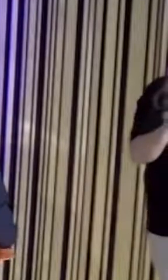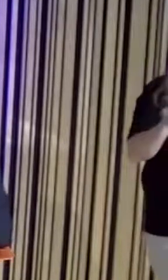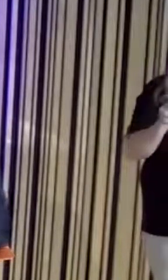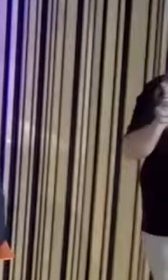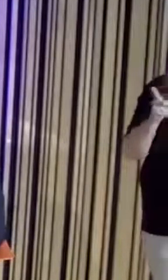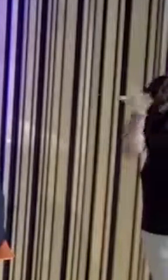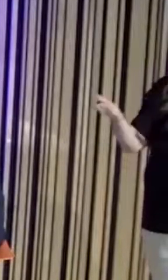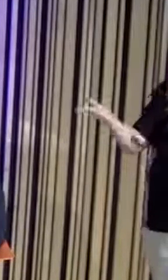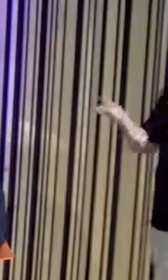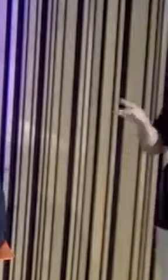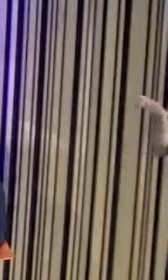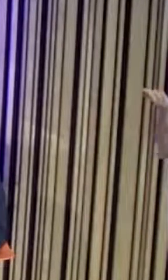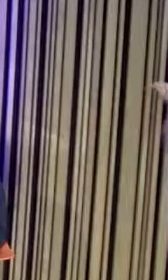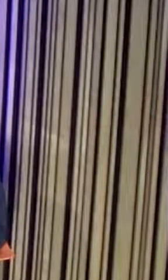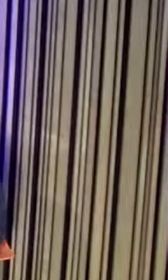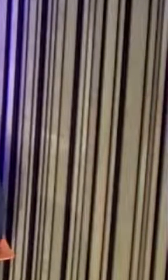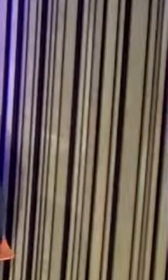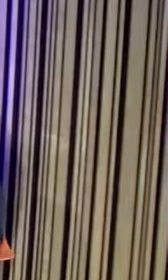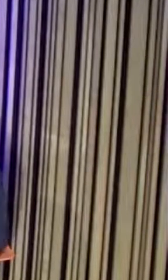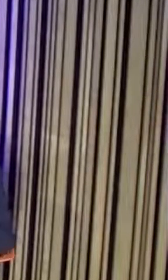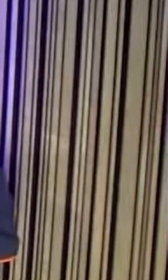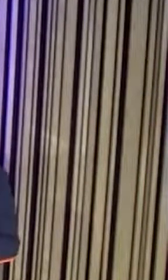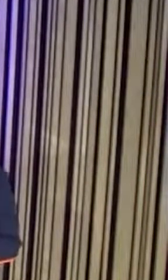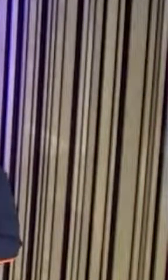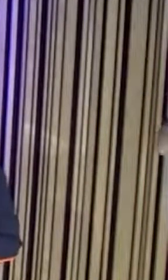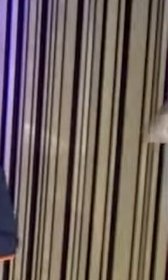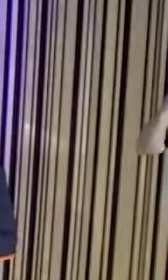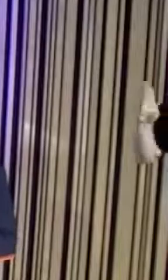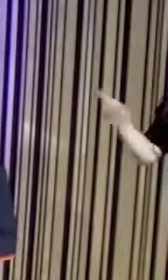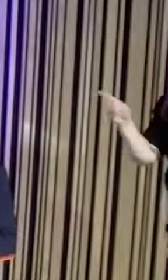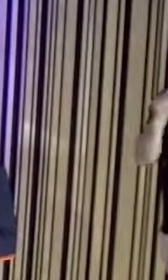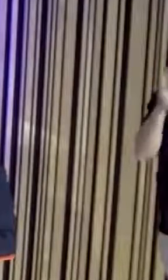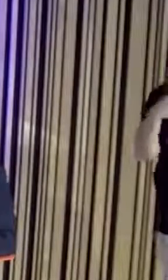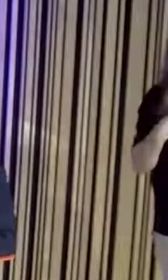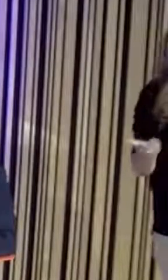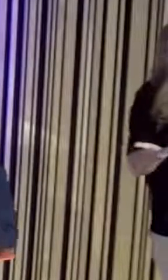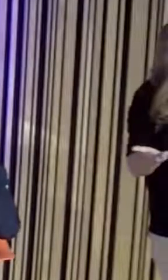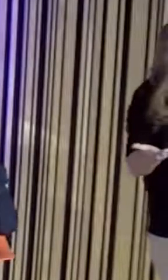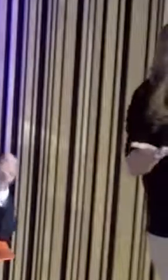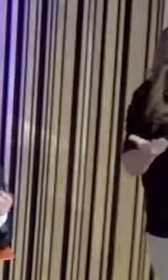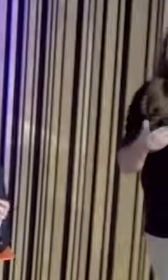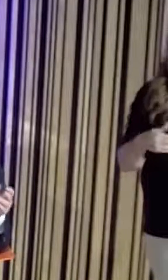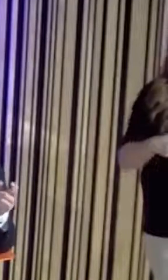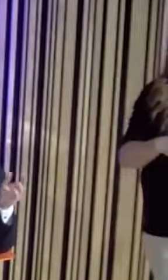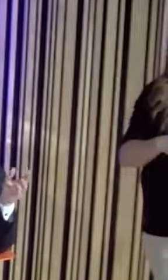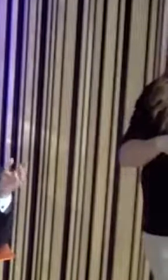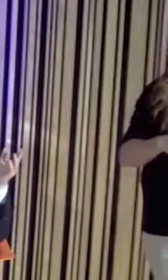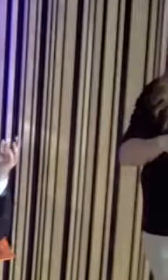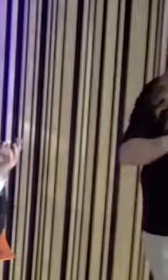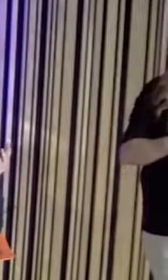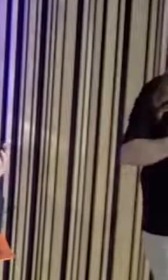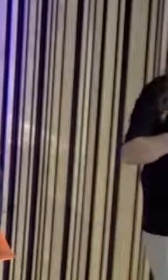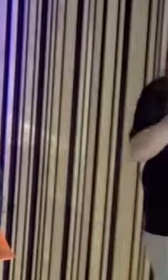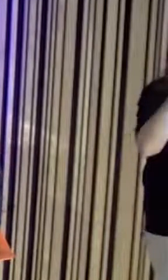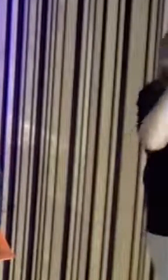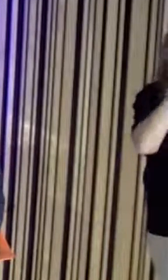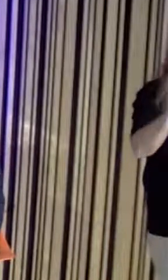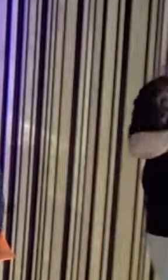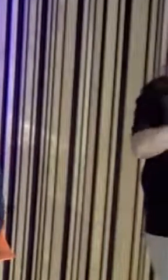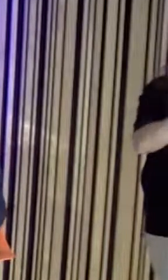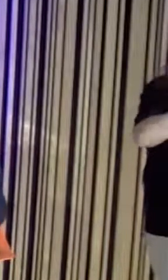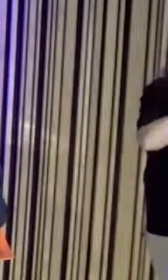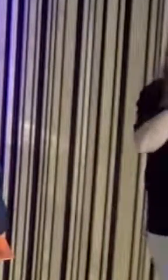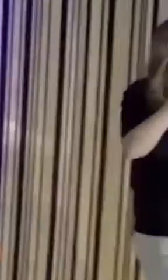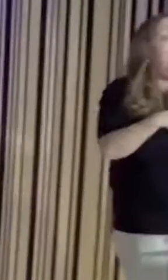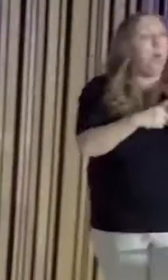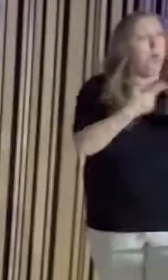You're here instead of being there. We should take that as a real honor that you didn't go there. But what, so they're bickering about whether it's, going zero carbon